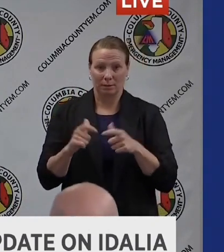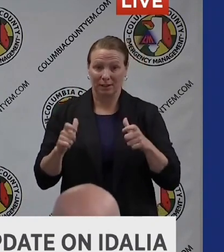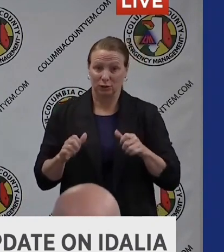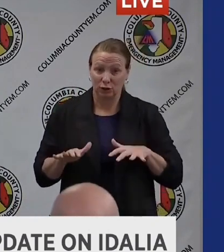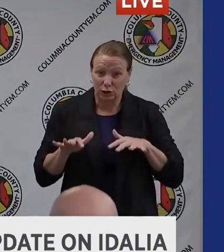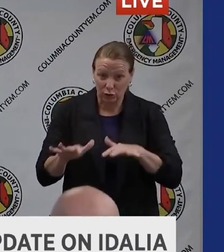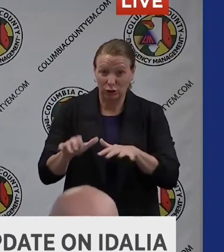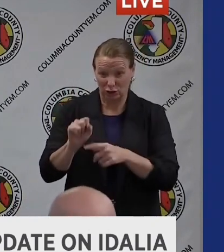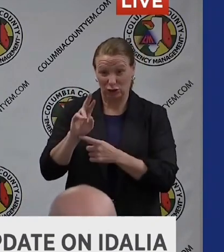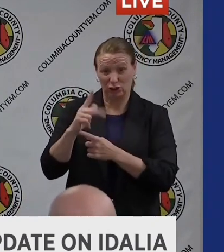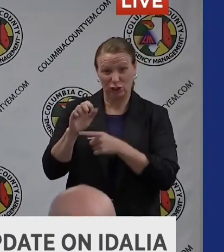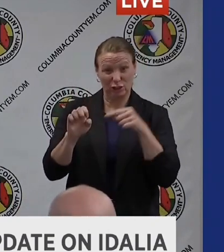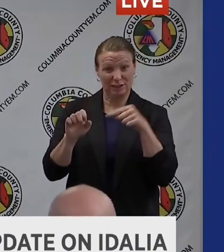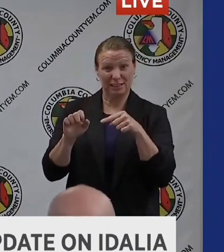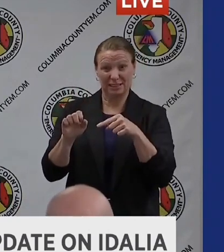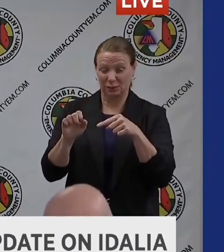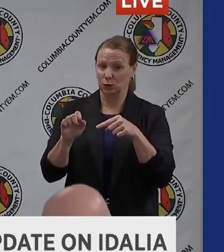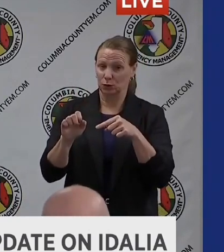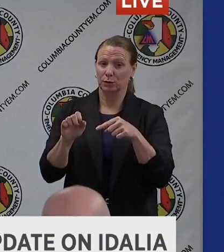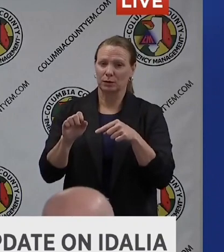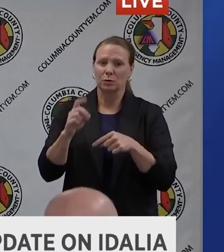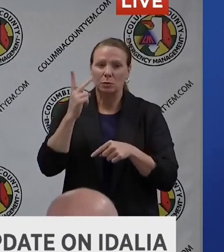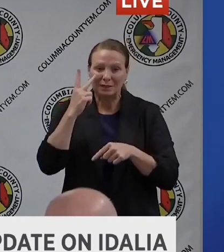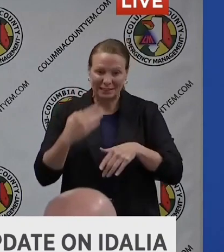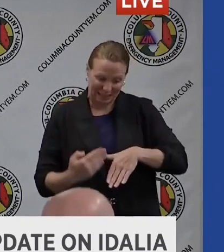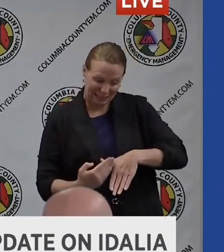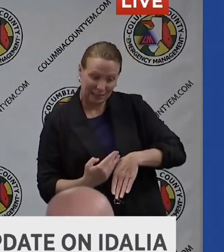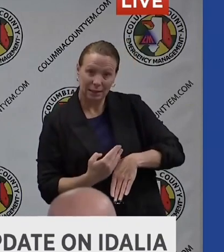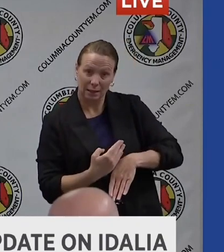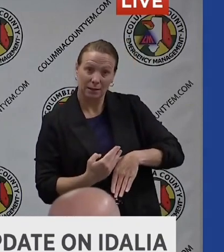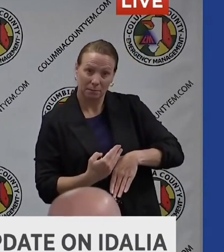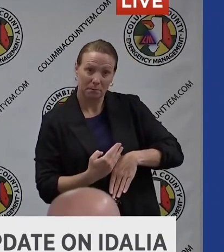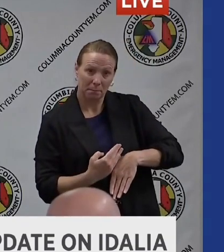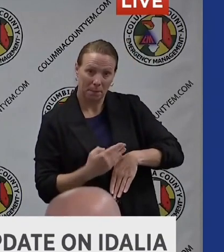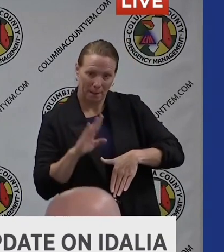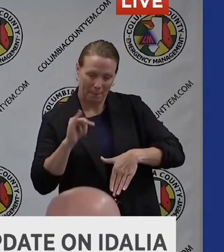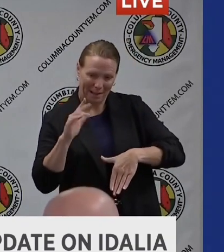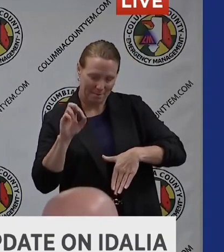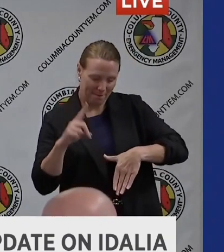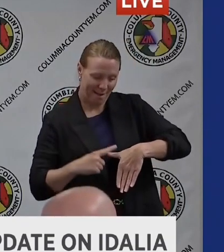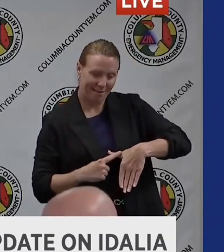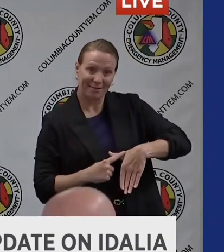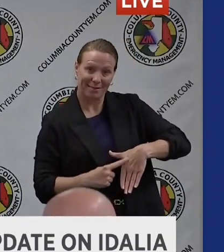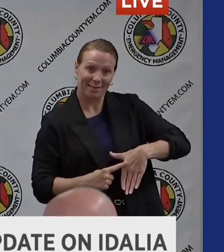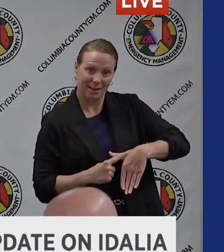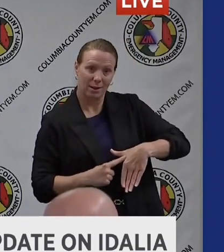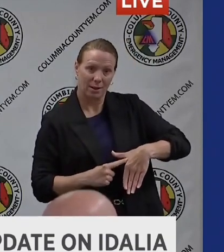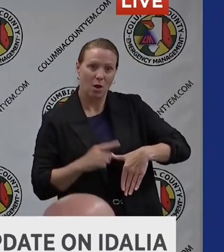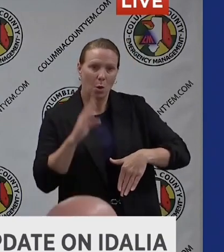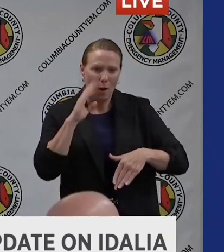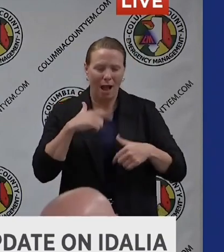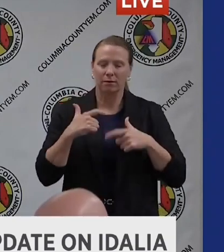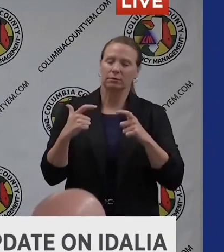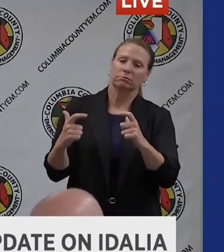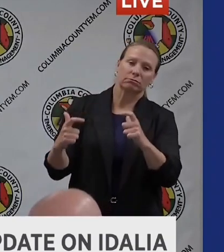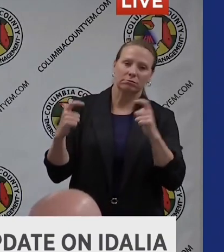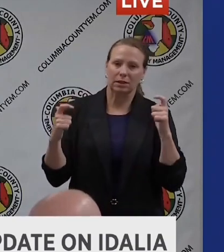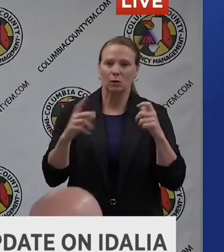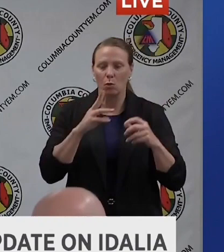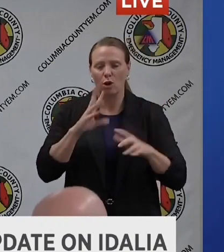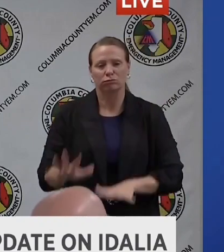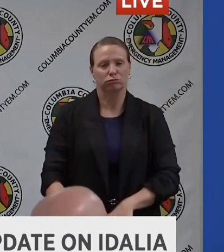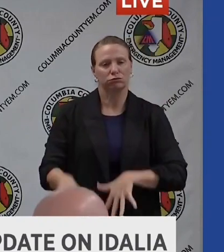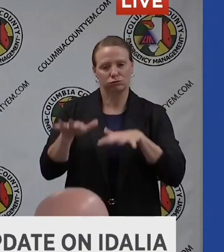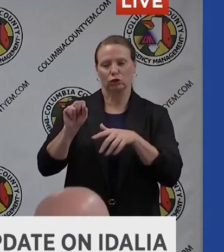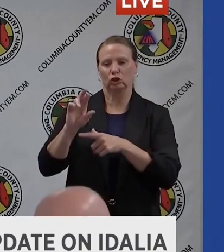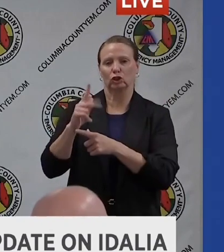see parts of the coast, probably in the Big Bend area, that is going to have really significant storm surge. We actually anticipate the